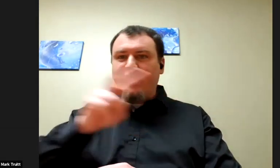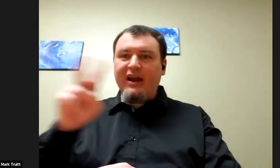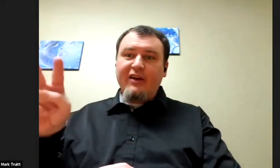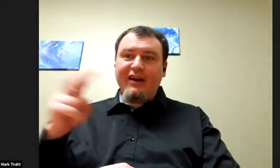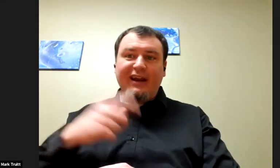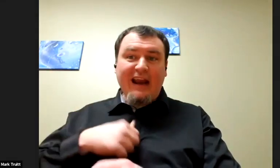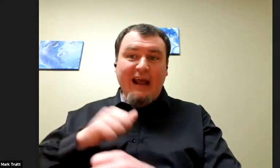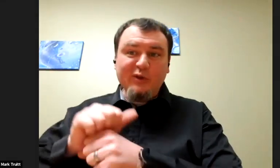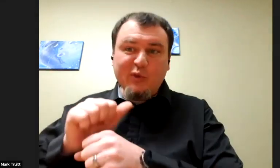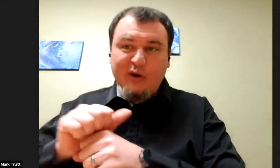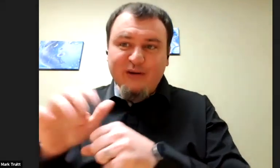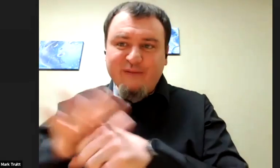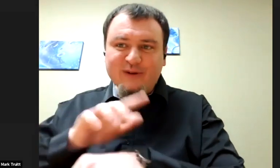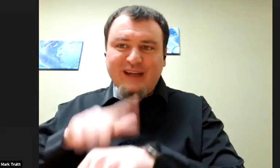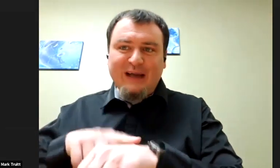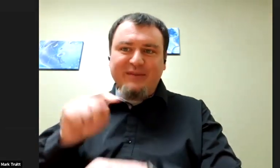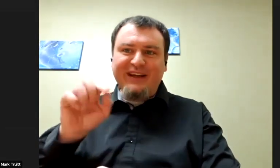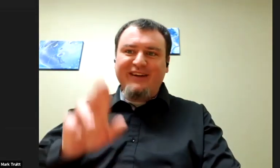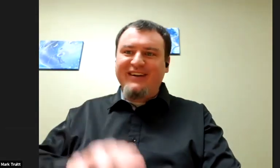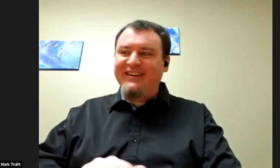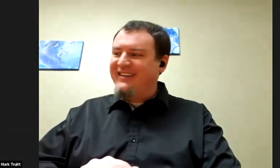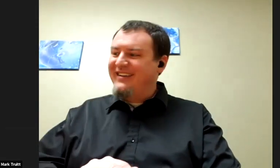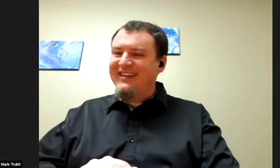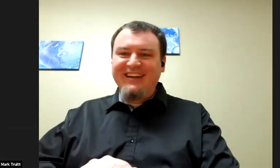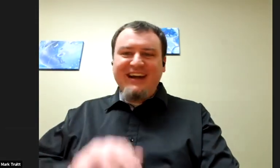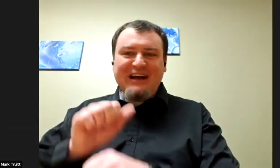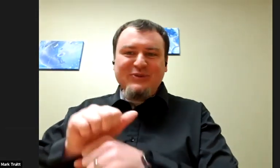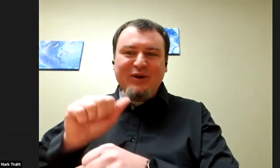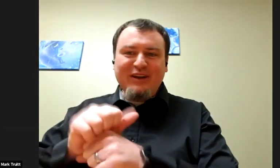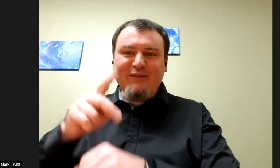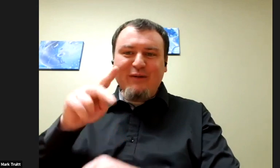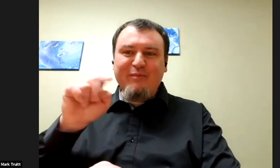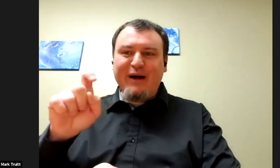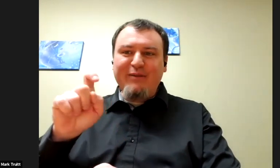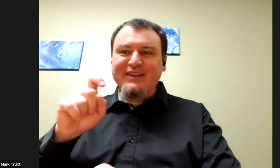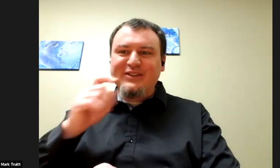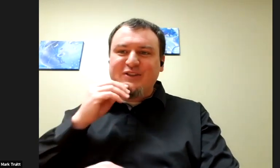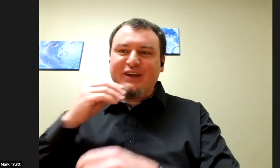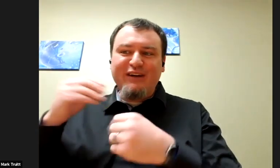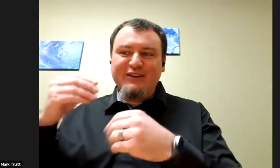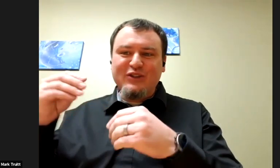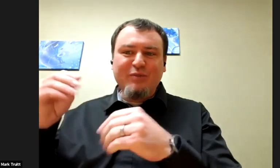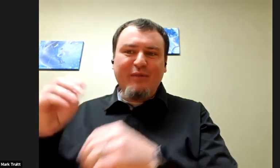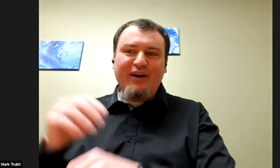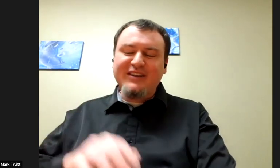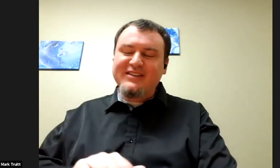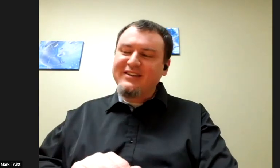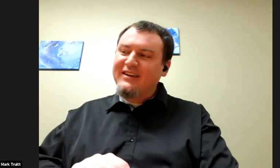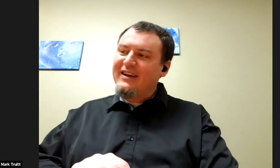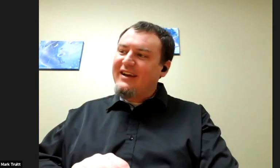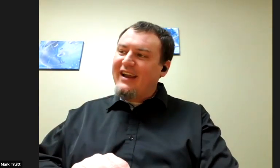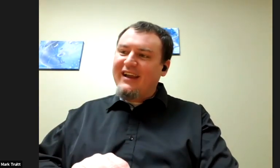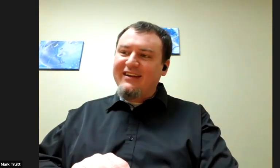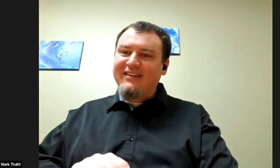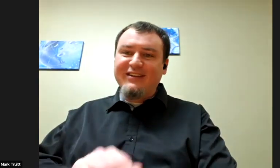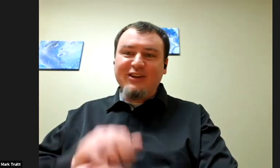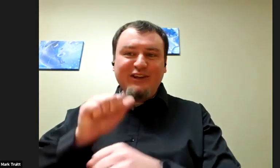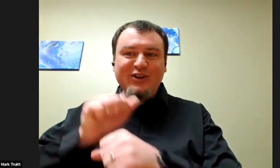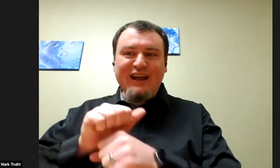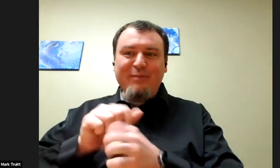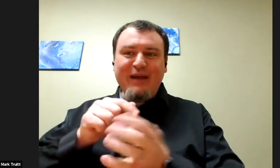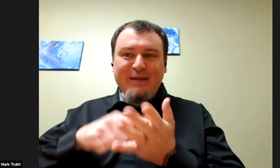so I looked around, and I was working full time, Taylor. I was working for Publix supermarkets